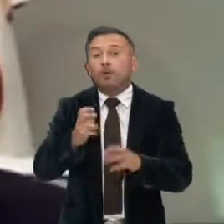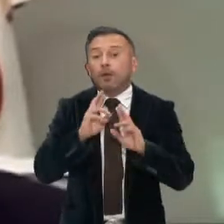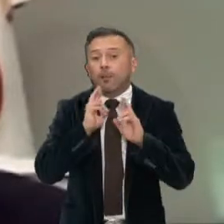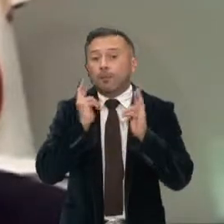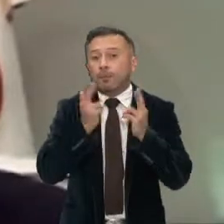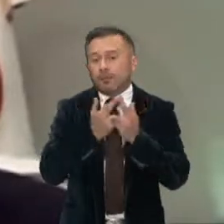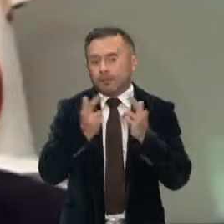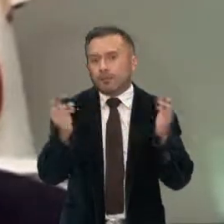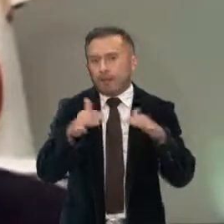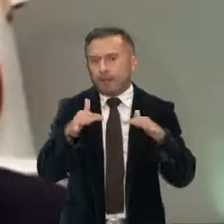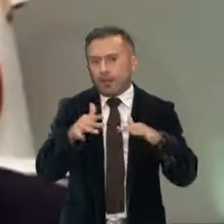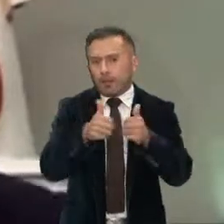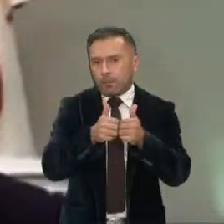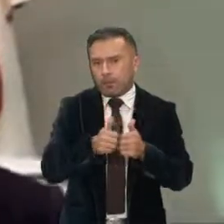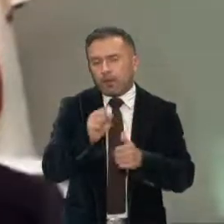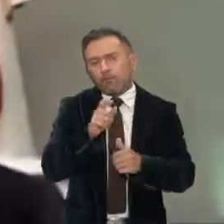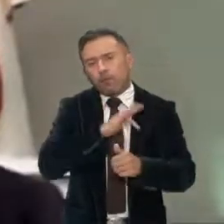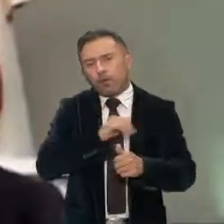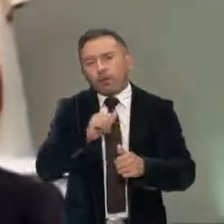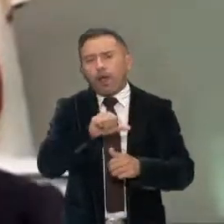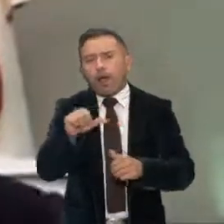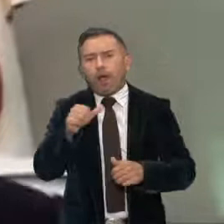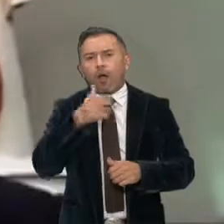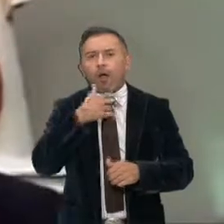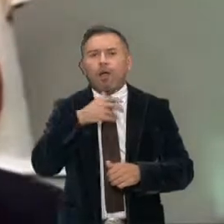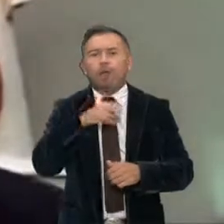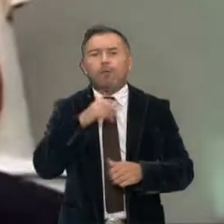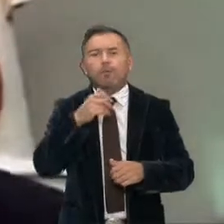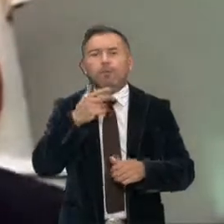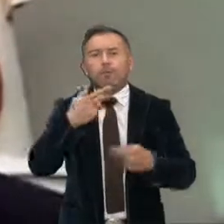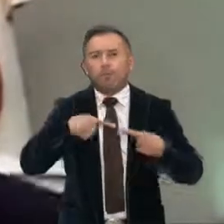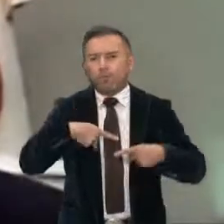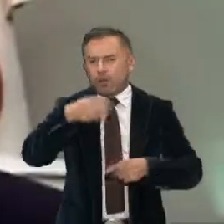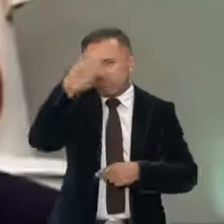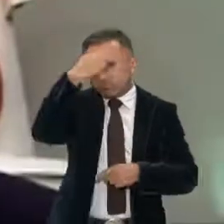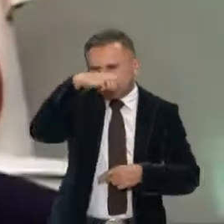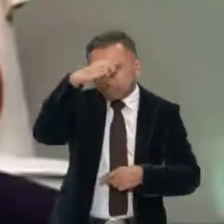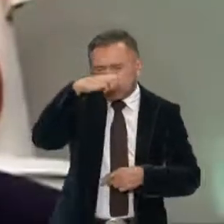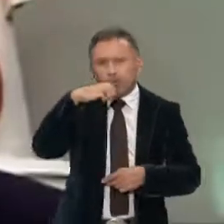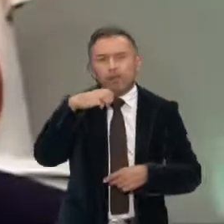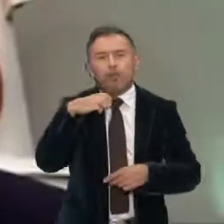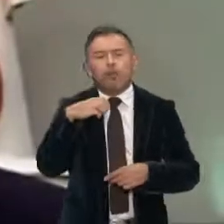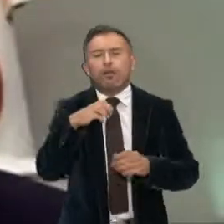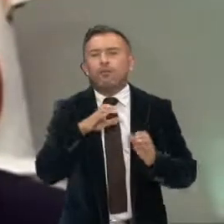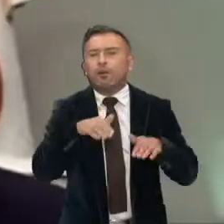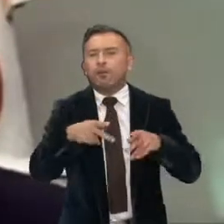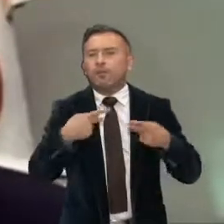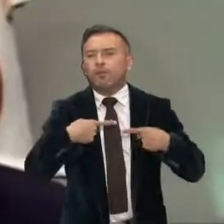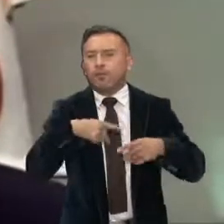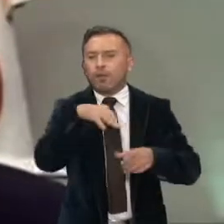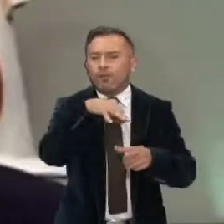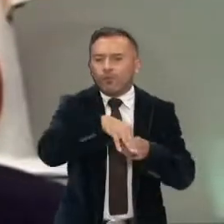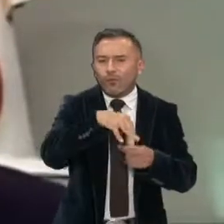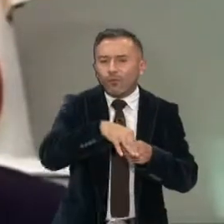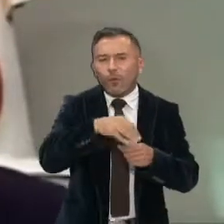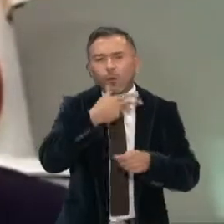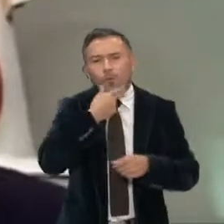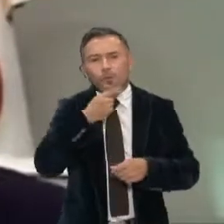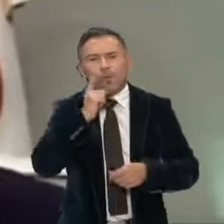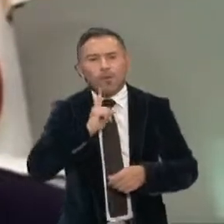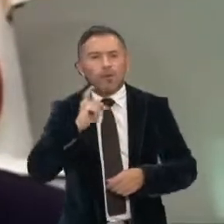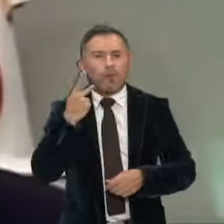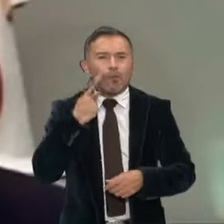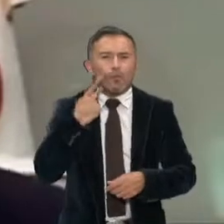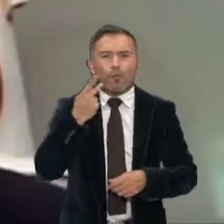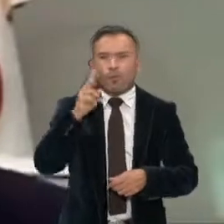scenario or arena. So we are summoning experts, politicians, academics, and all